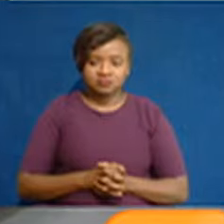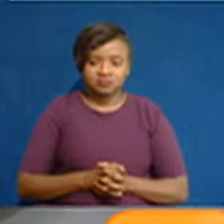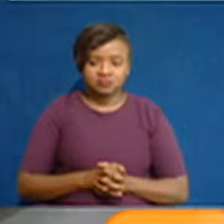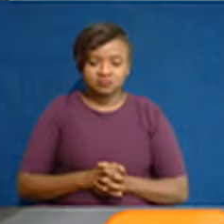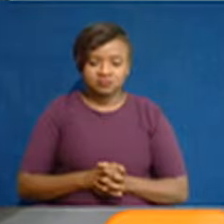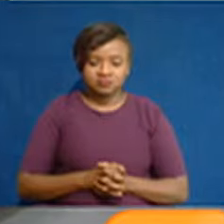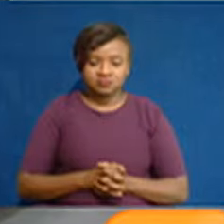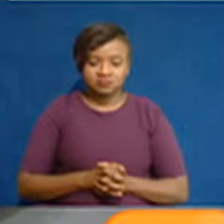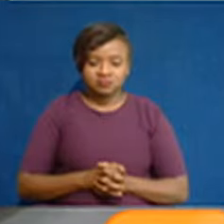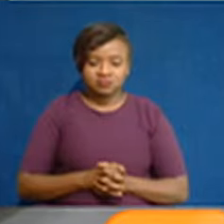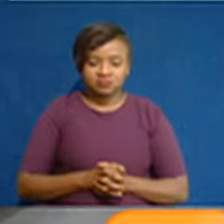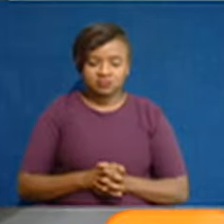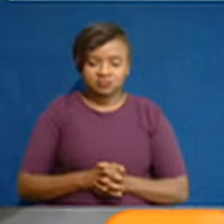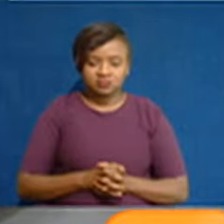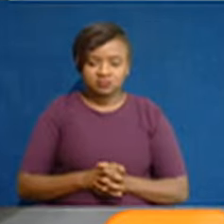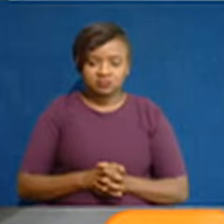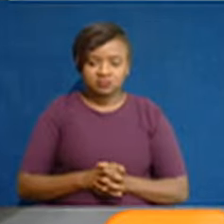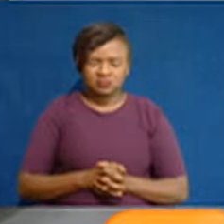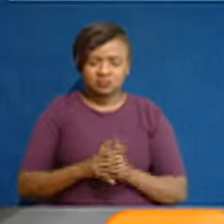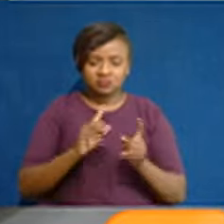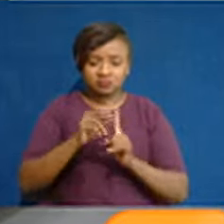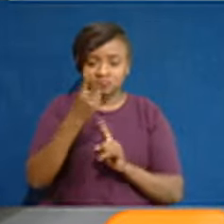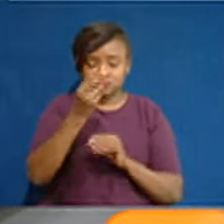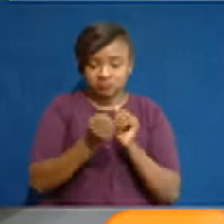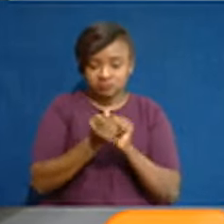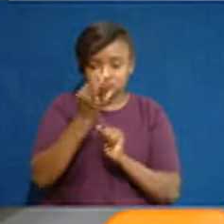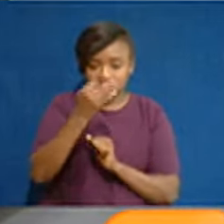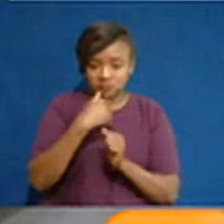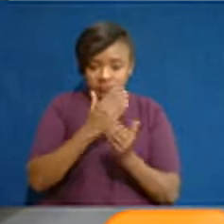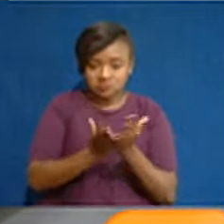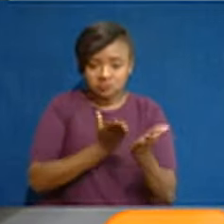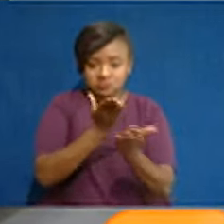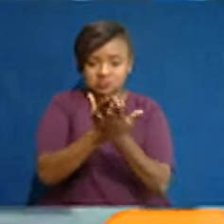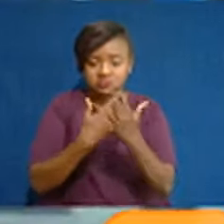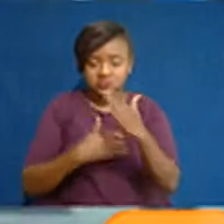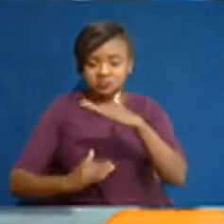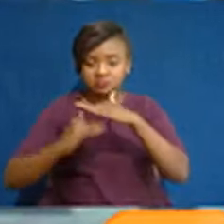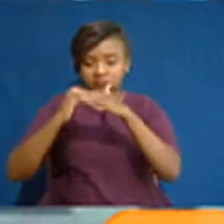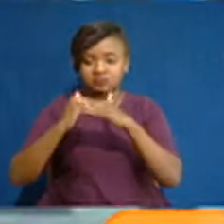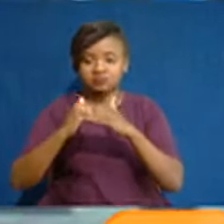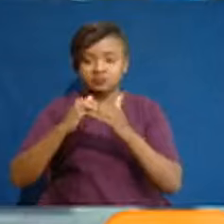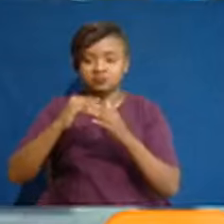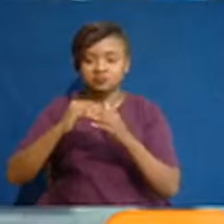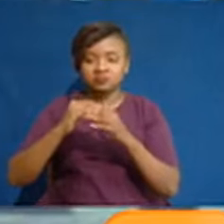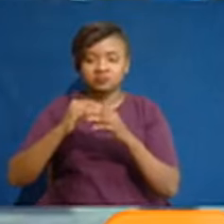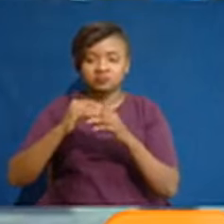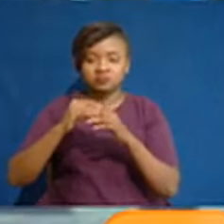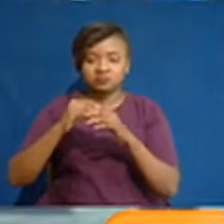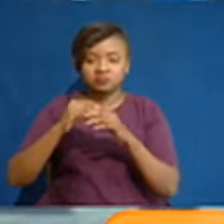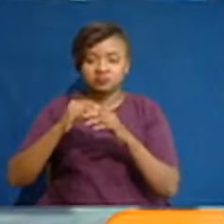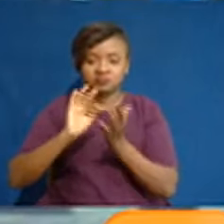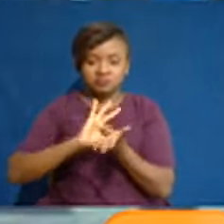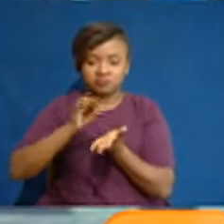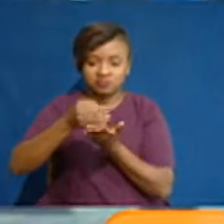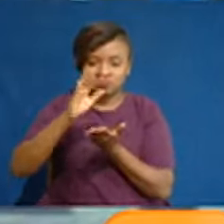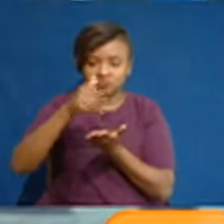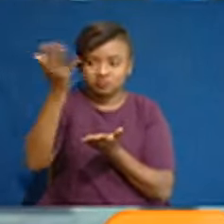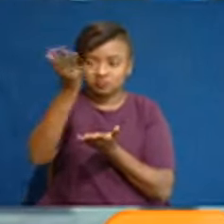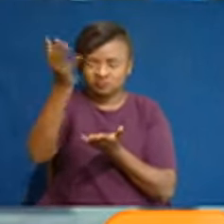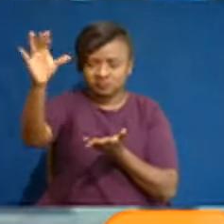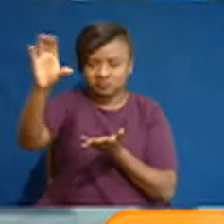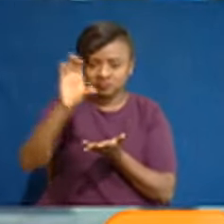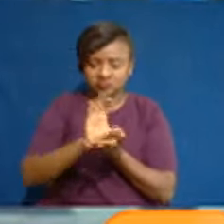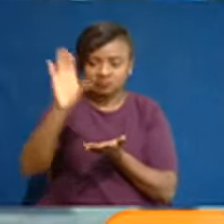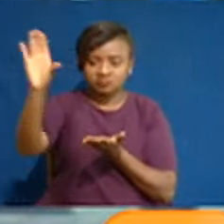insight, Waringa, but in 2013 there was a proposal to limit foreign funding for civil society organizations to no more